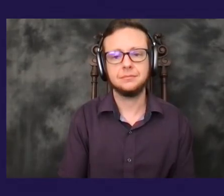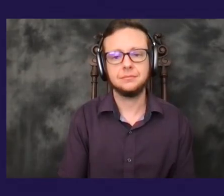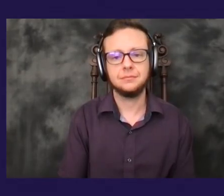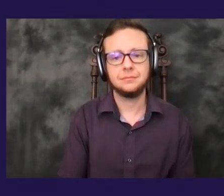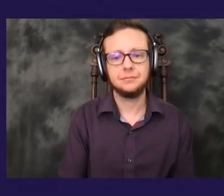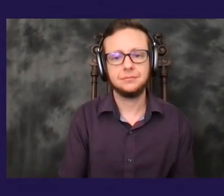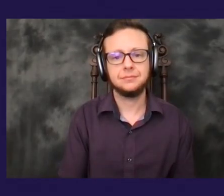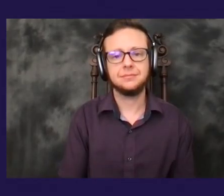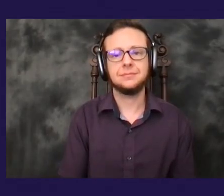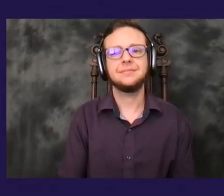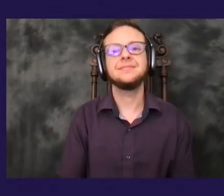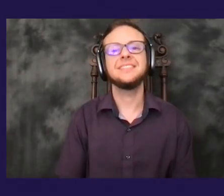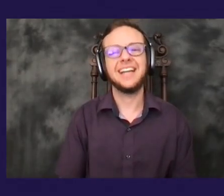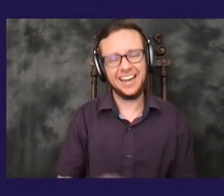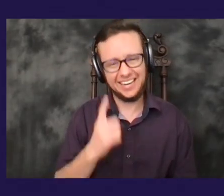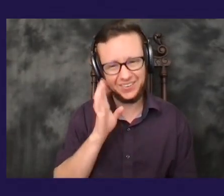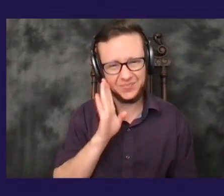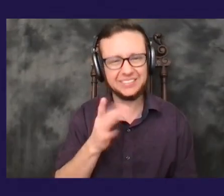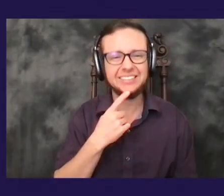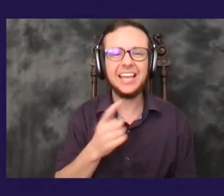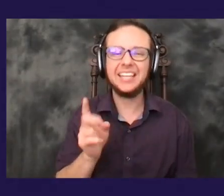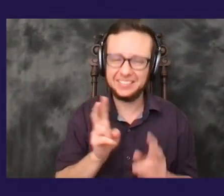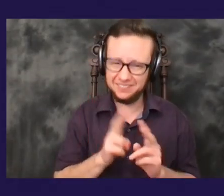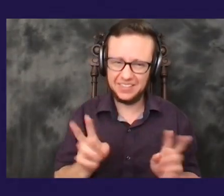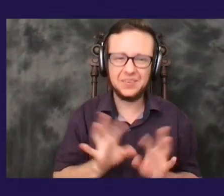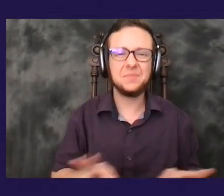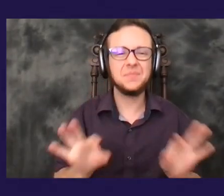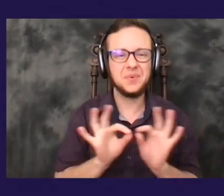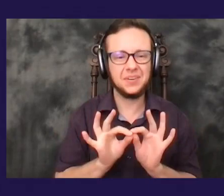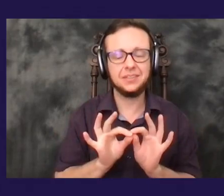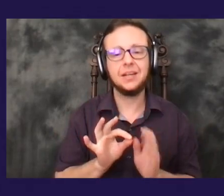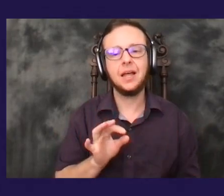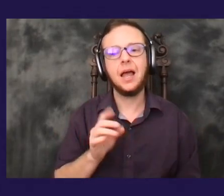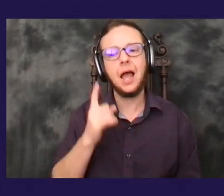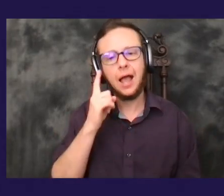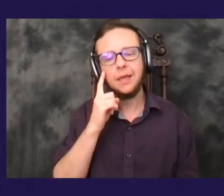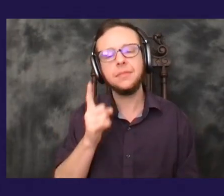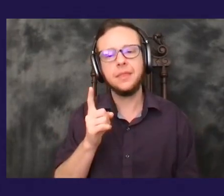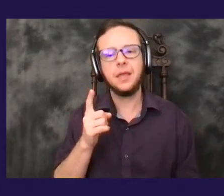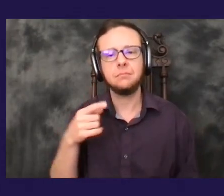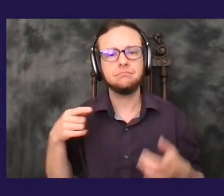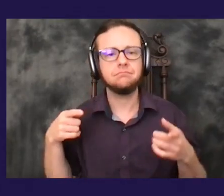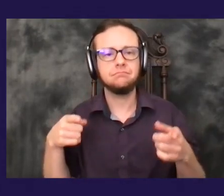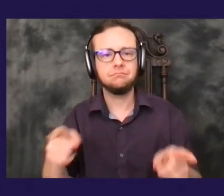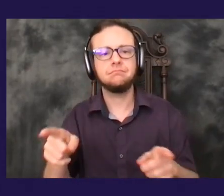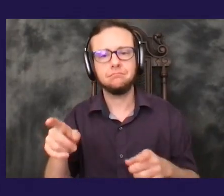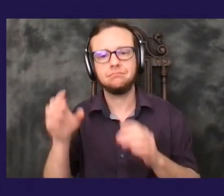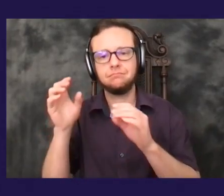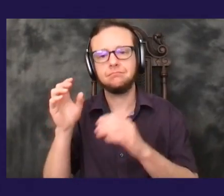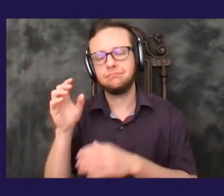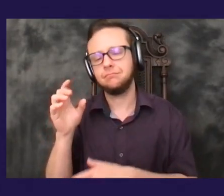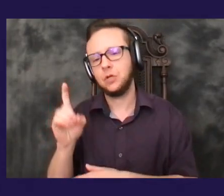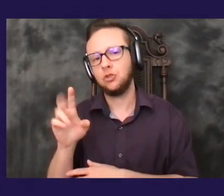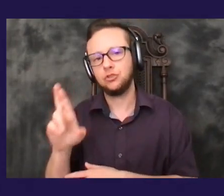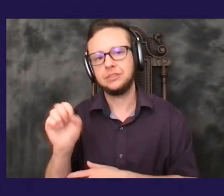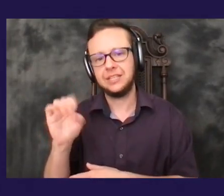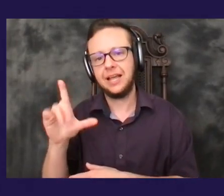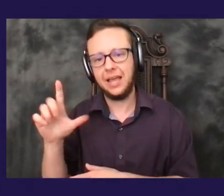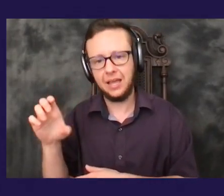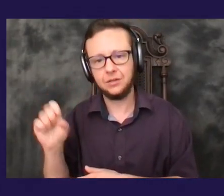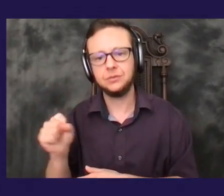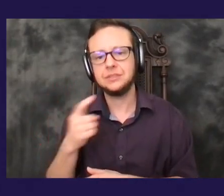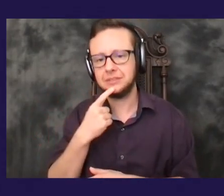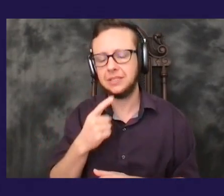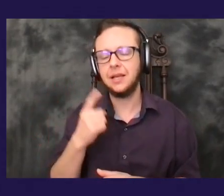I would say it's very important. I think kind of in line with what Dr. Scales was saying, it made me think about the importance of